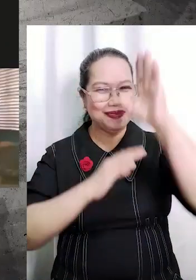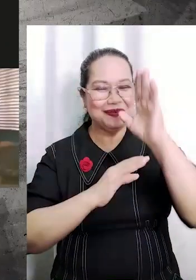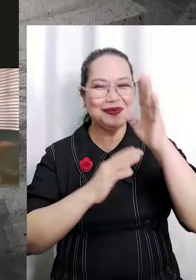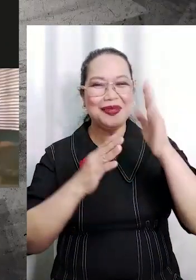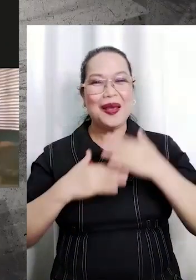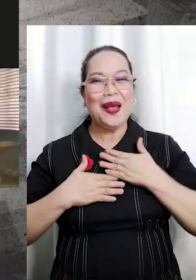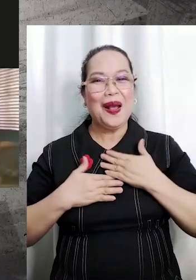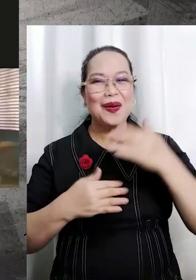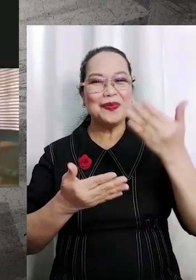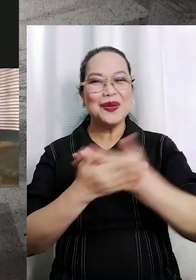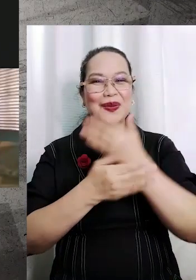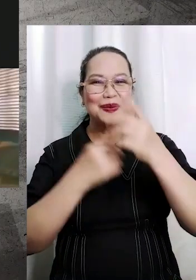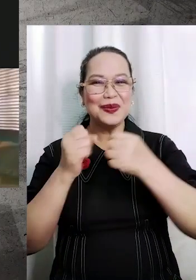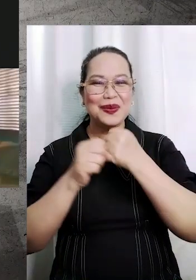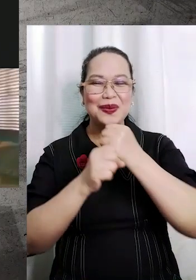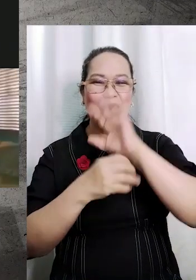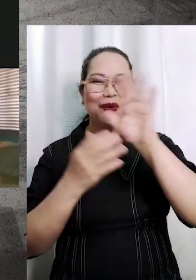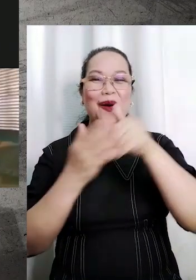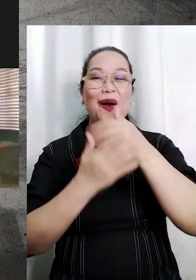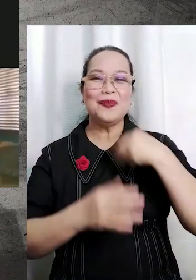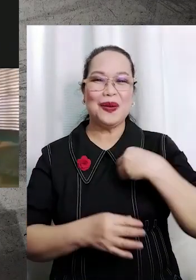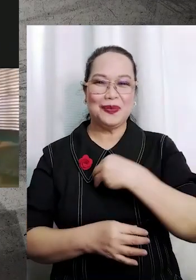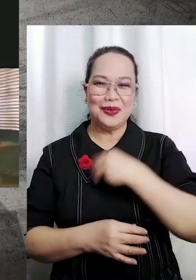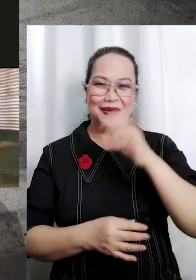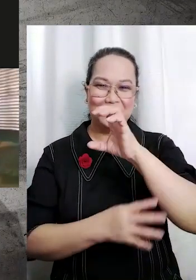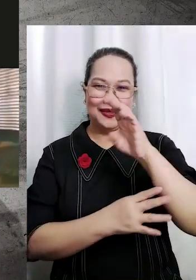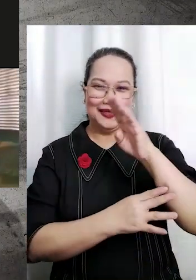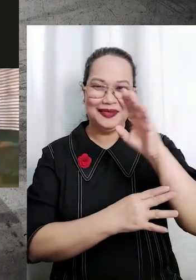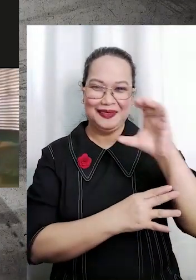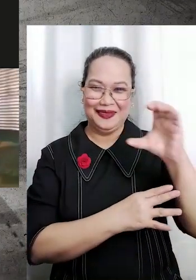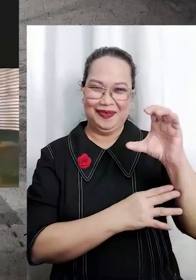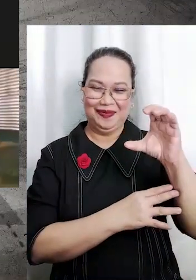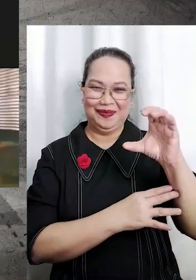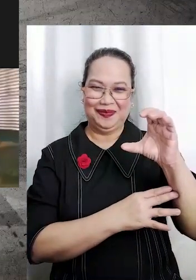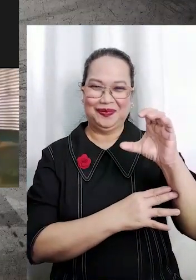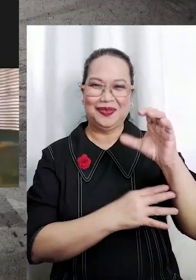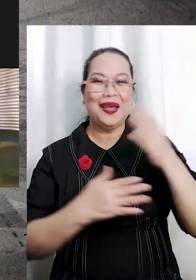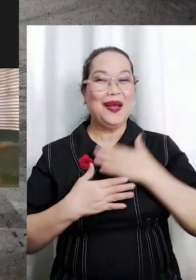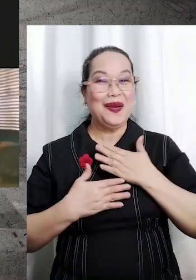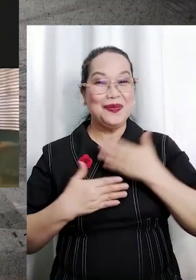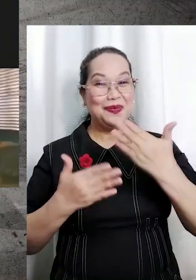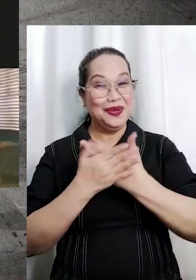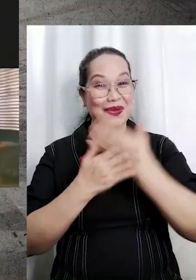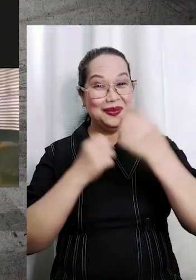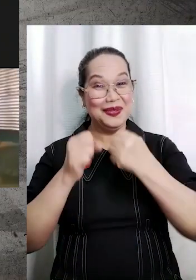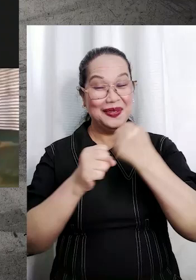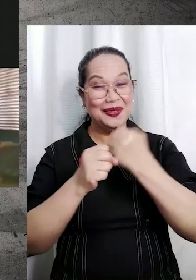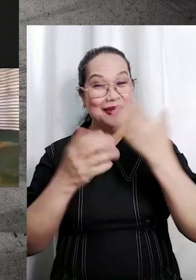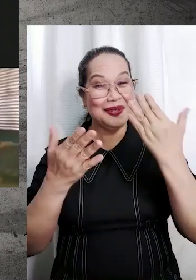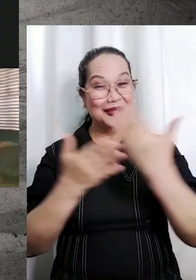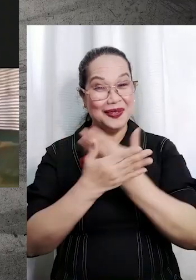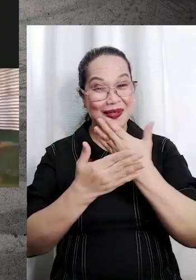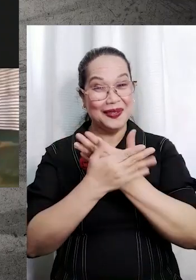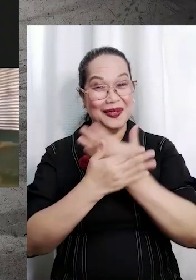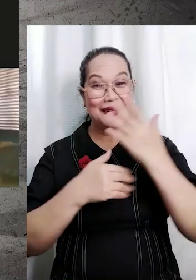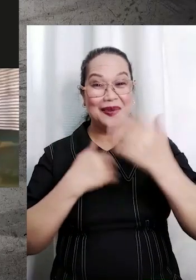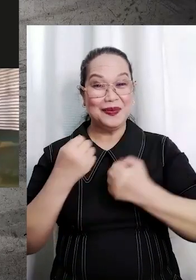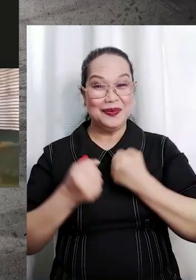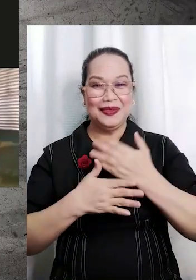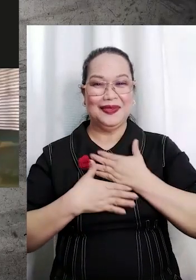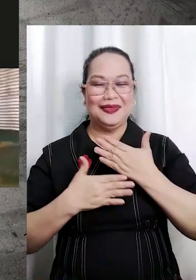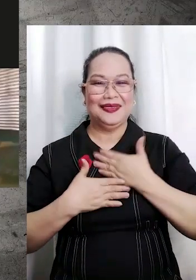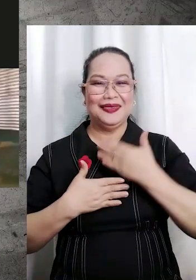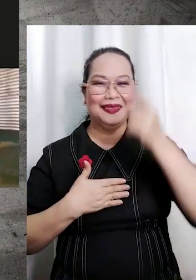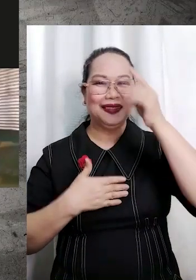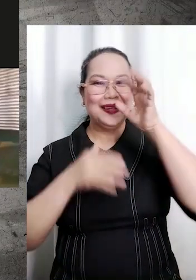Panginoon. Happy New Year sa lahat ng members ng CCBC and friends Happy also. Happy New Year. Magpaalam bagong taon po. Happy New